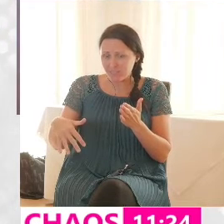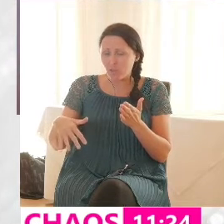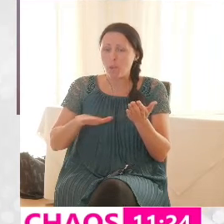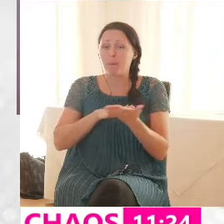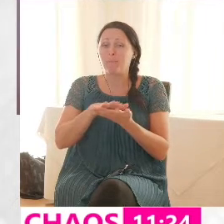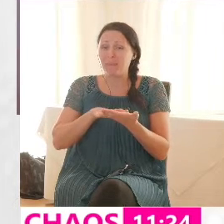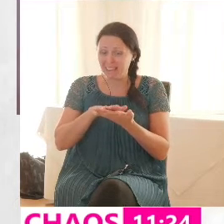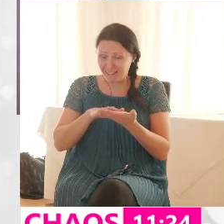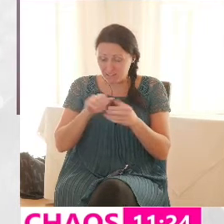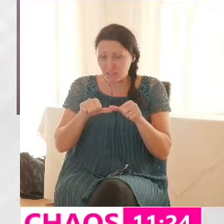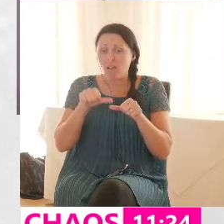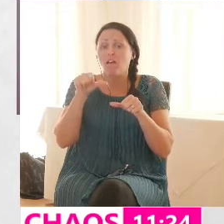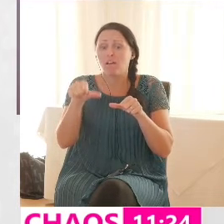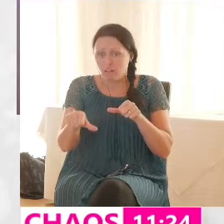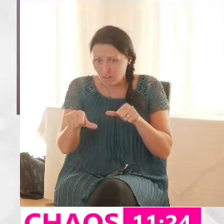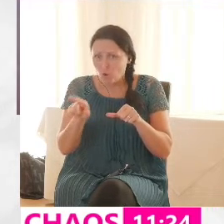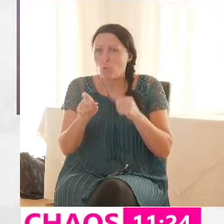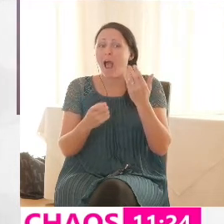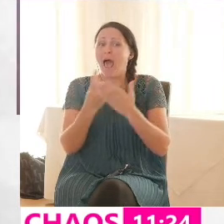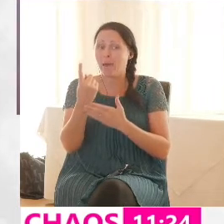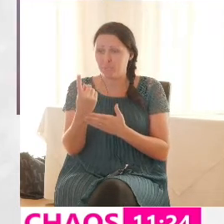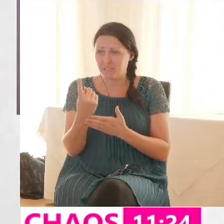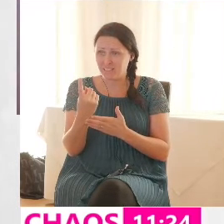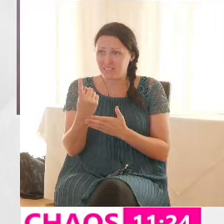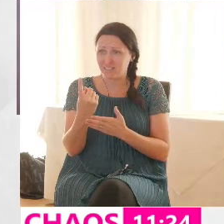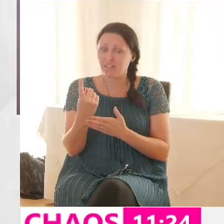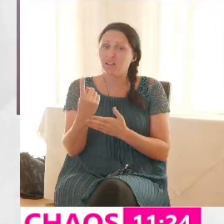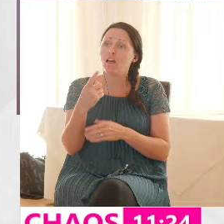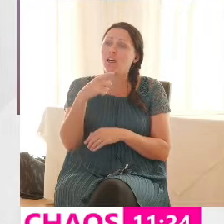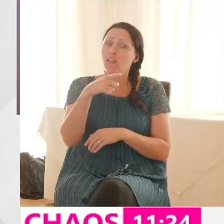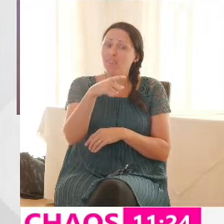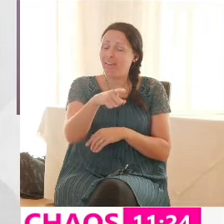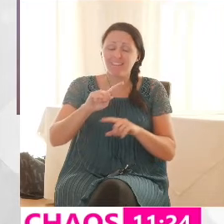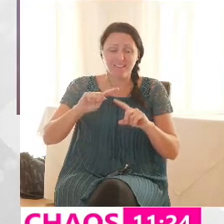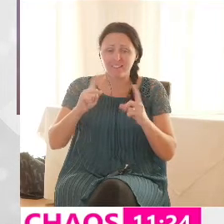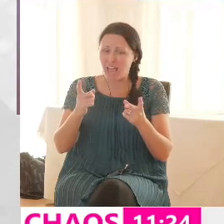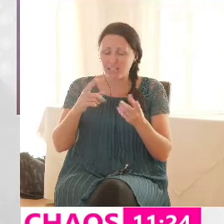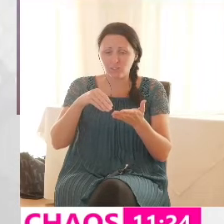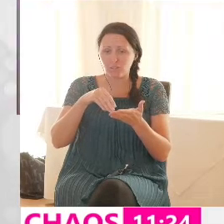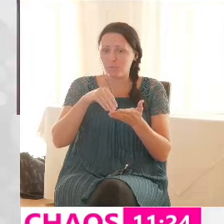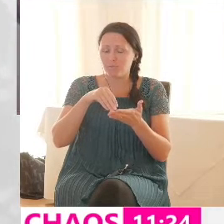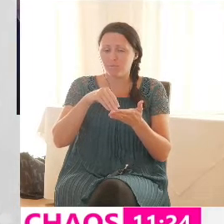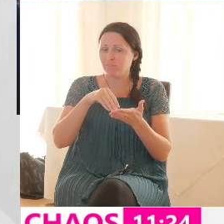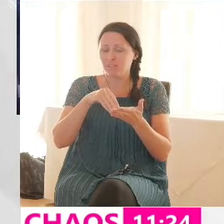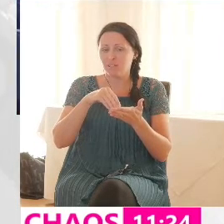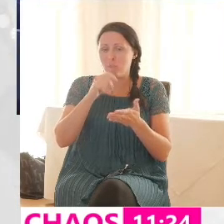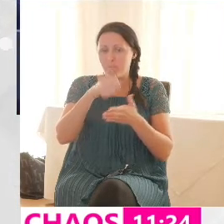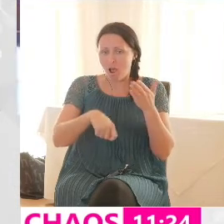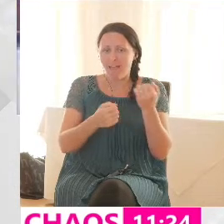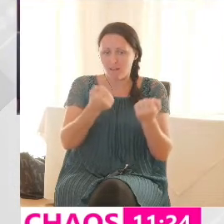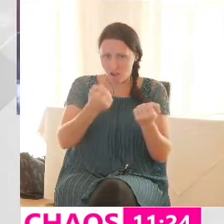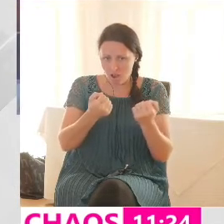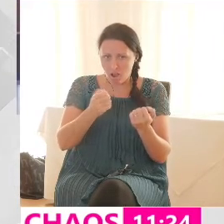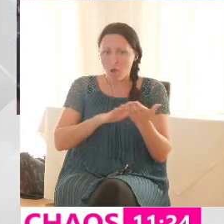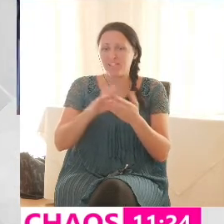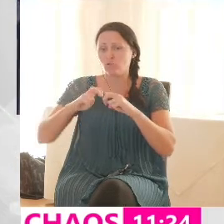to, it is interesting, what happens to you? They were saying that when I'm not affording it, cost of travel is high for me because I have to take